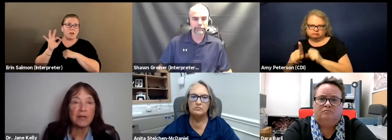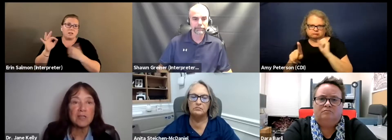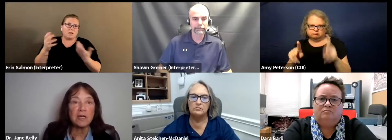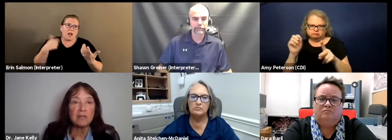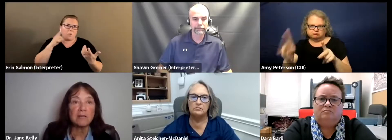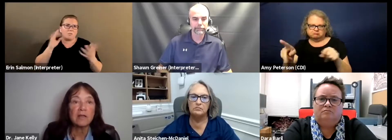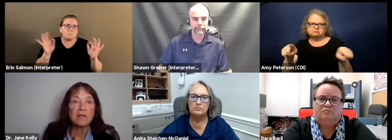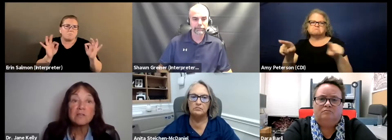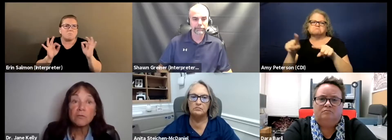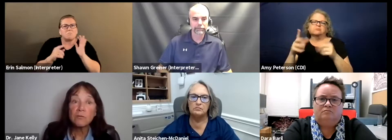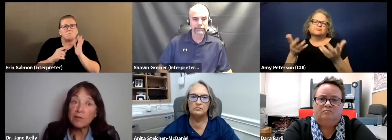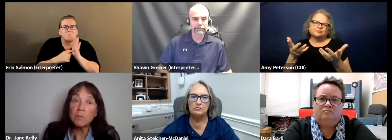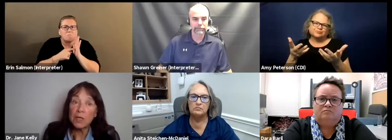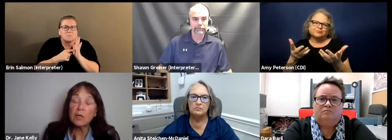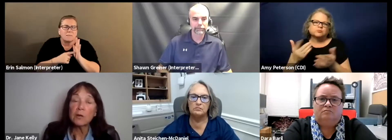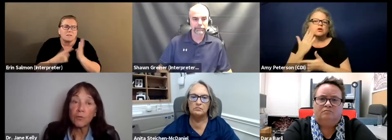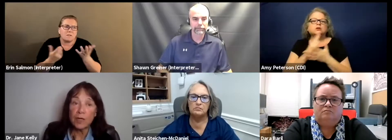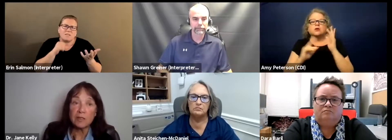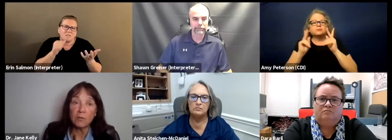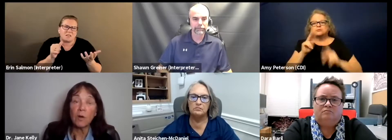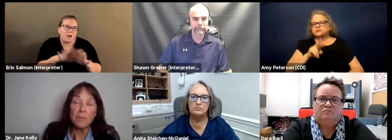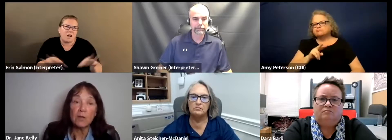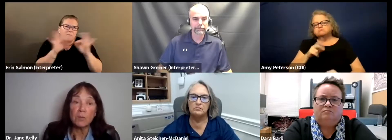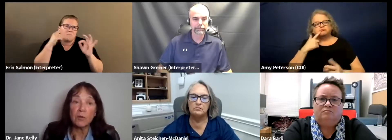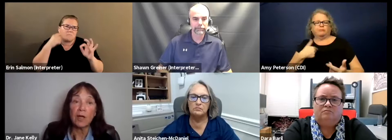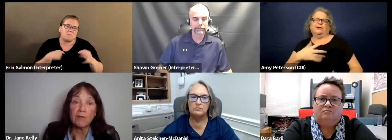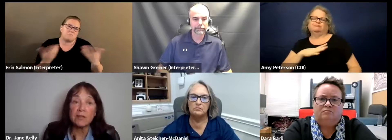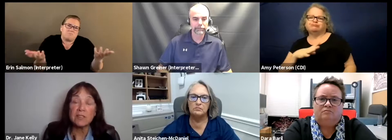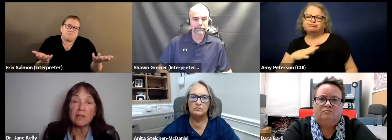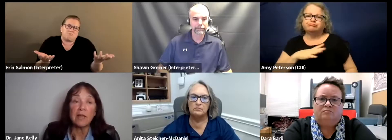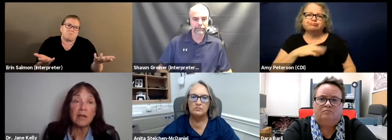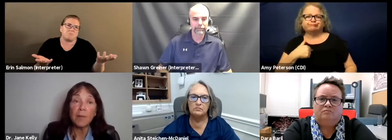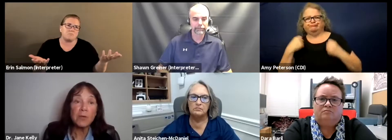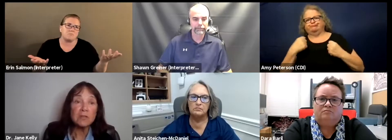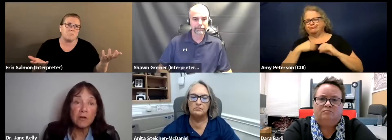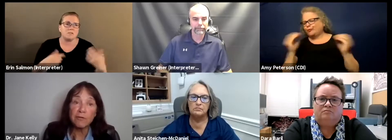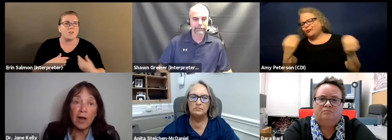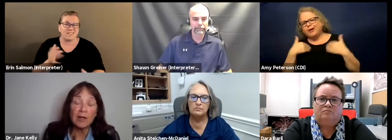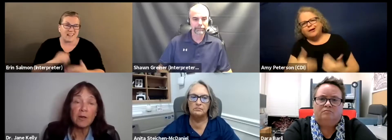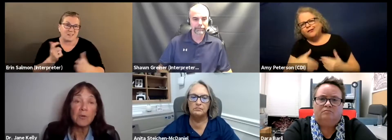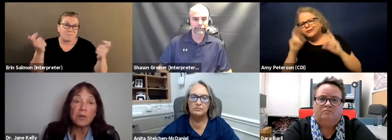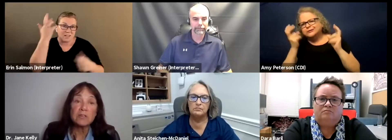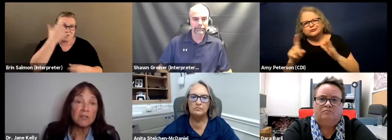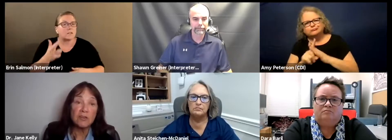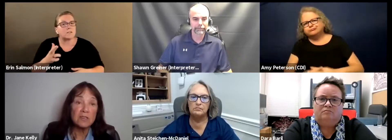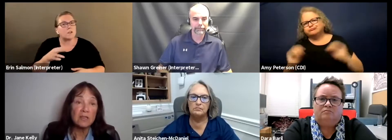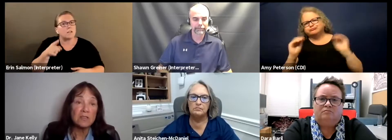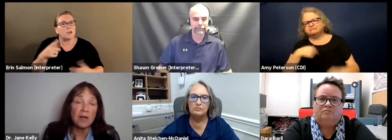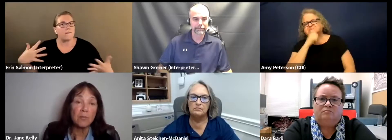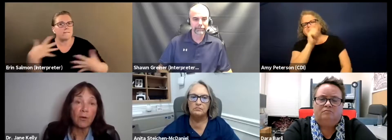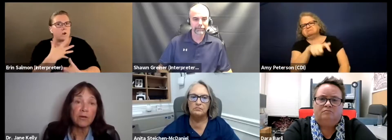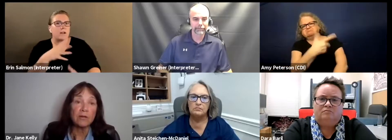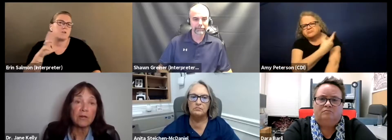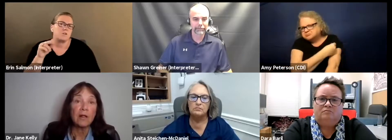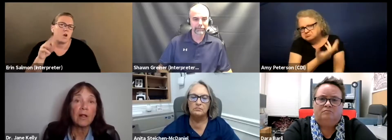getting vaccinated. So that's a big reason why many people are not vaccinated, not because they're afraid, but because they just think it's